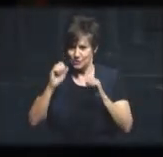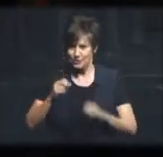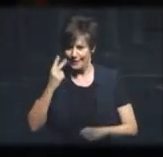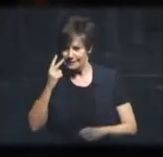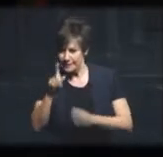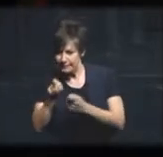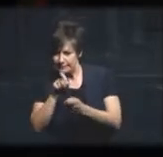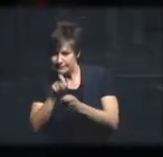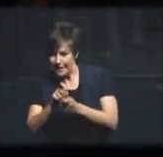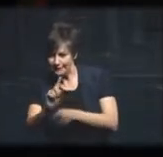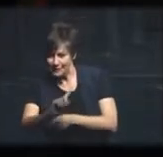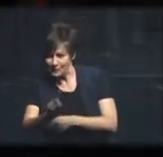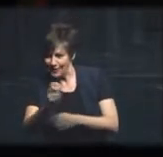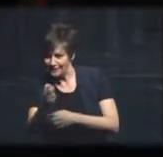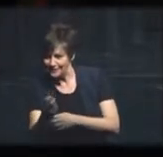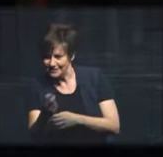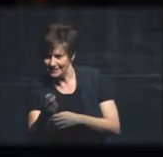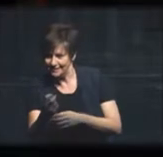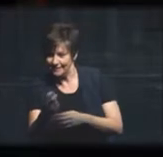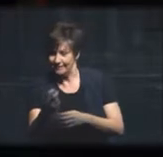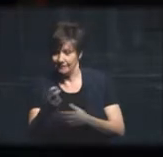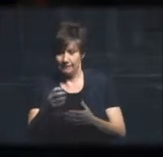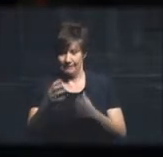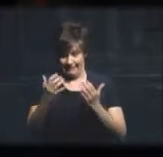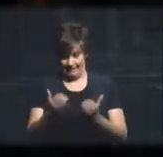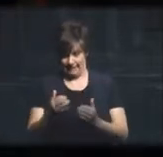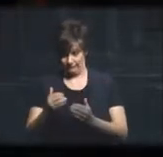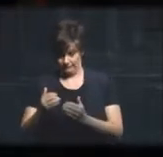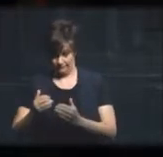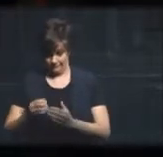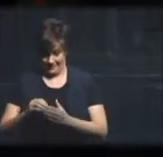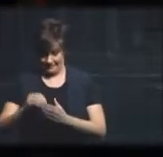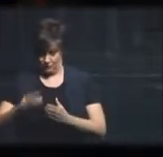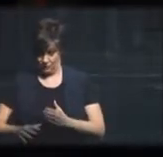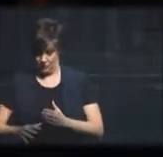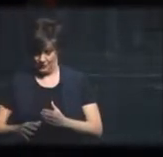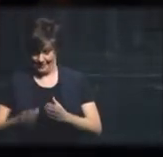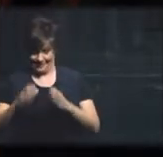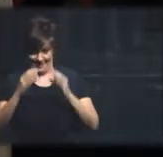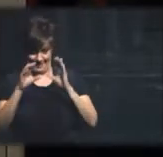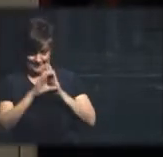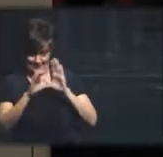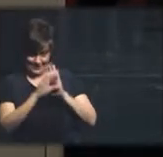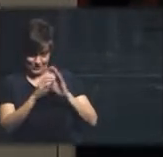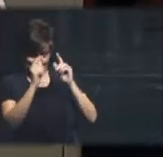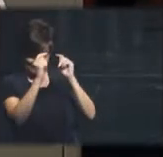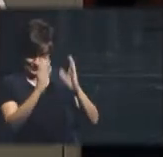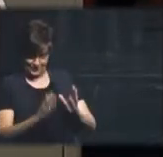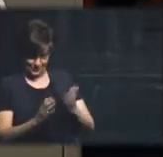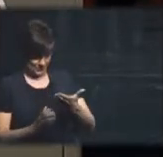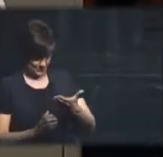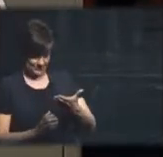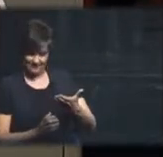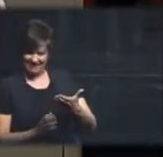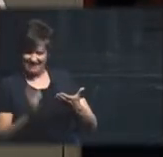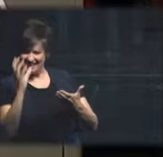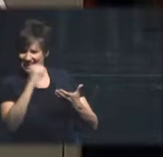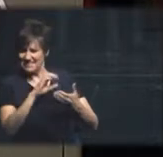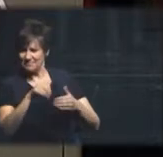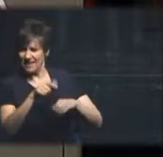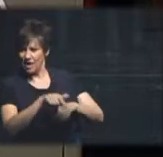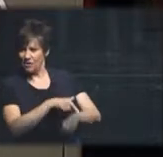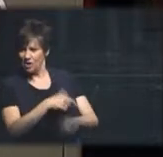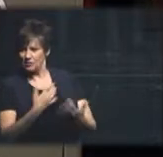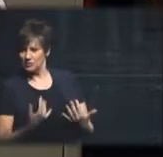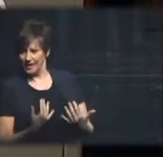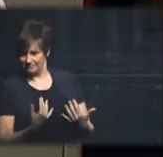is sitting. The student, on the other hand, will get a picture of the tutor who's coming to help them, and will get an estimate of how long it will